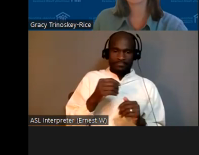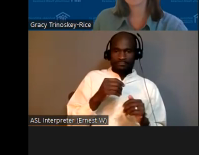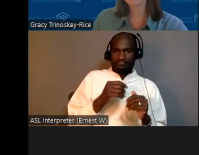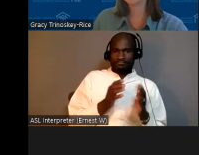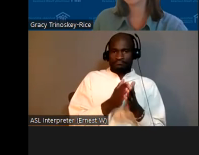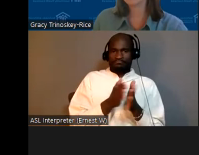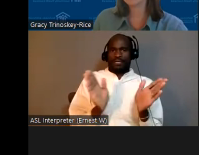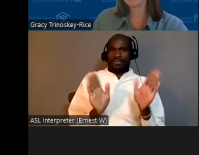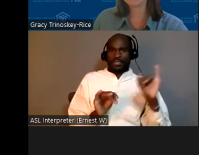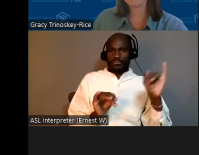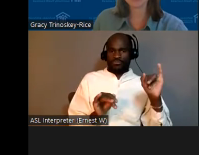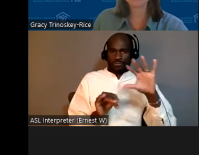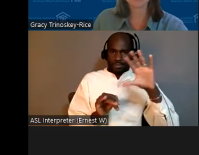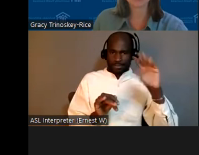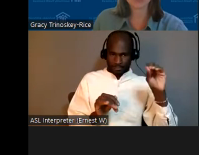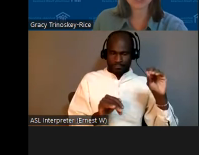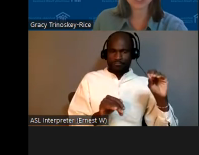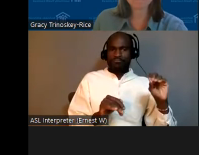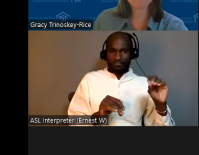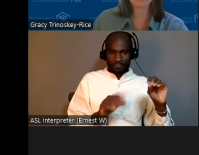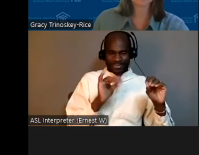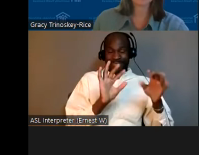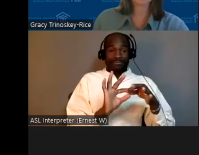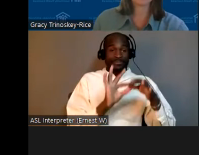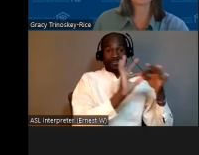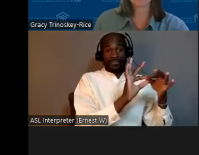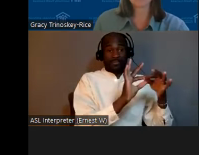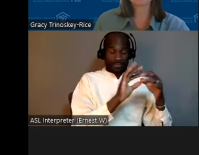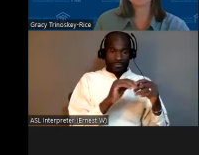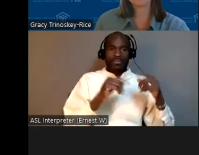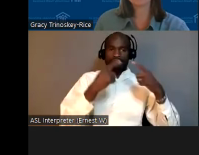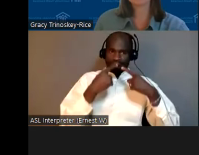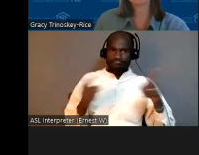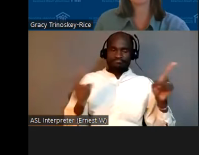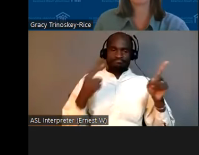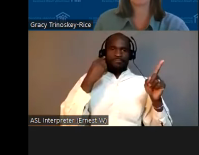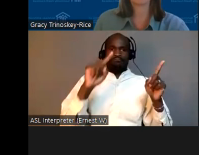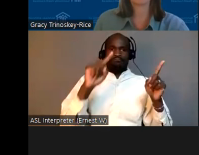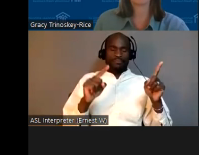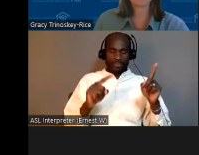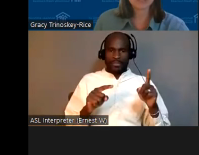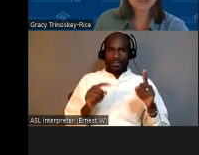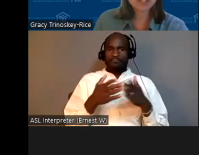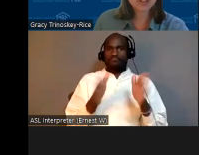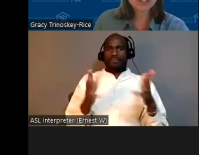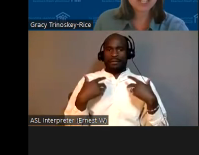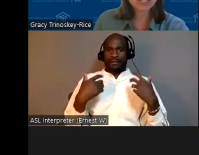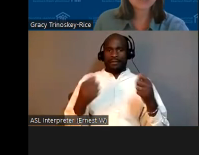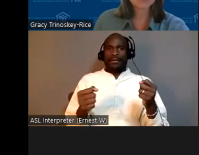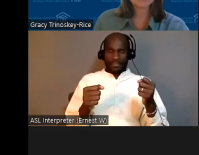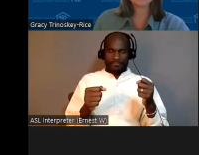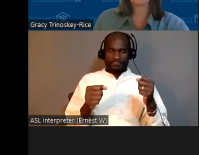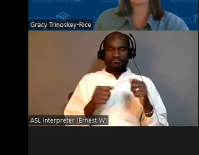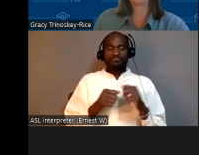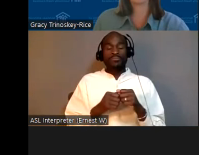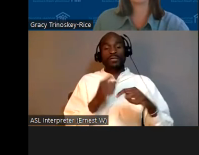mandate was tied to the Public Health Emergency Declaration. This act also expanded coverage of telehealth